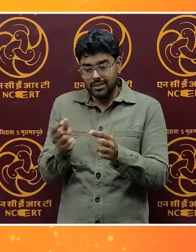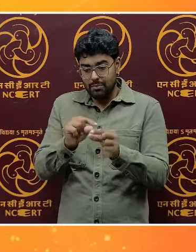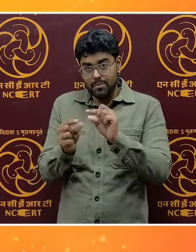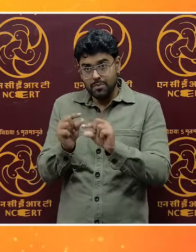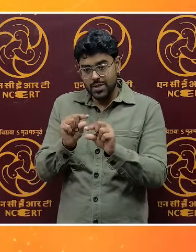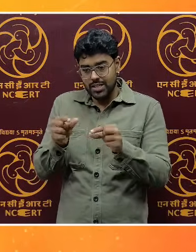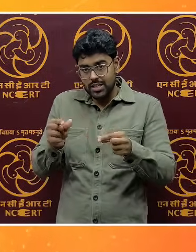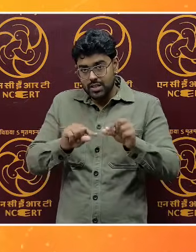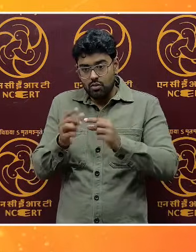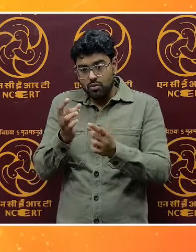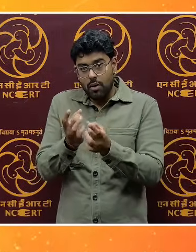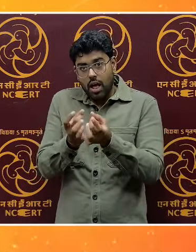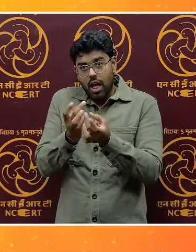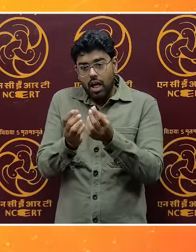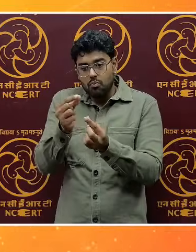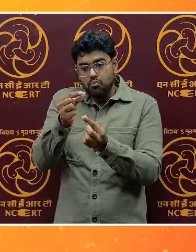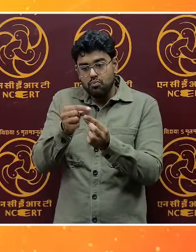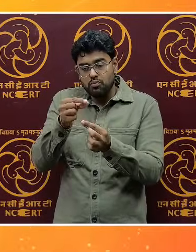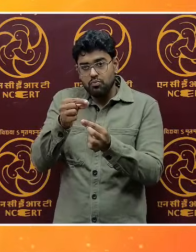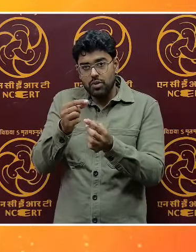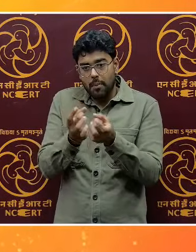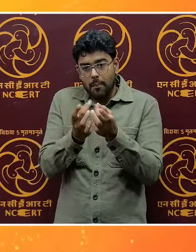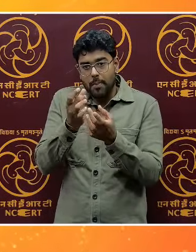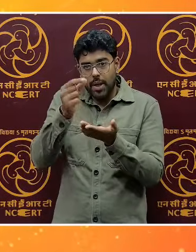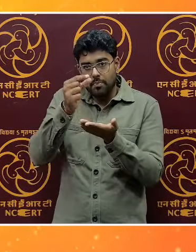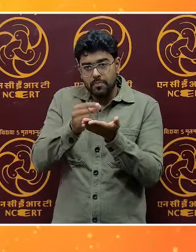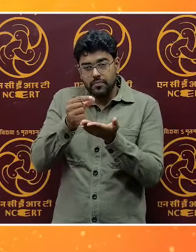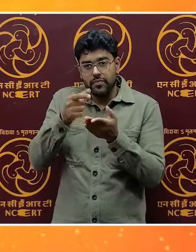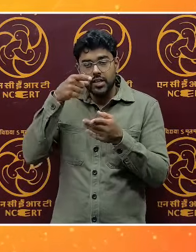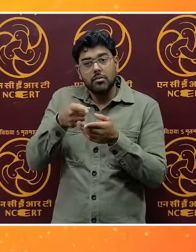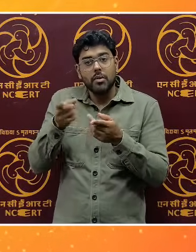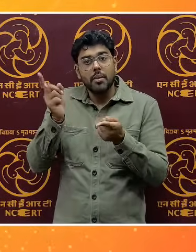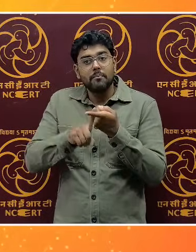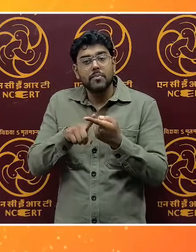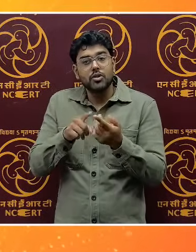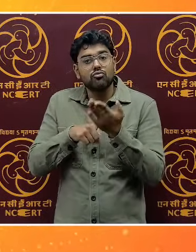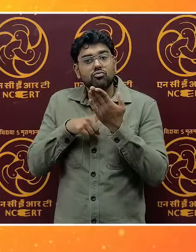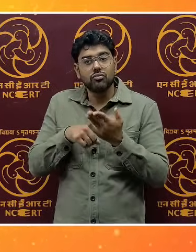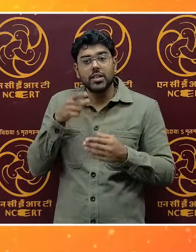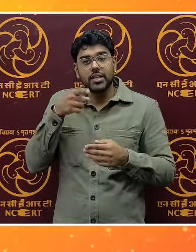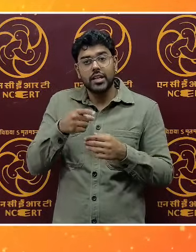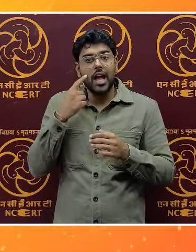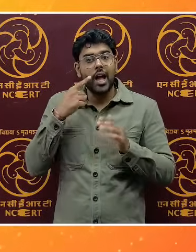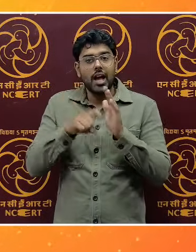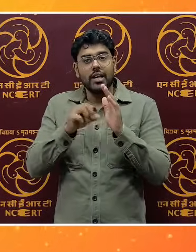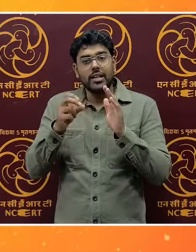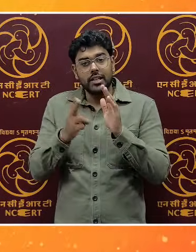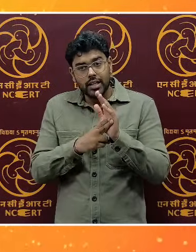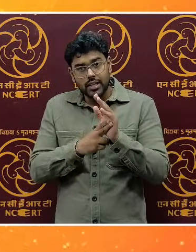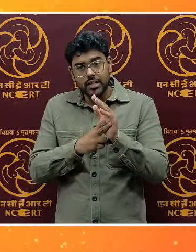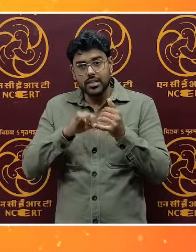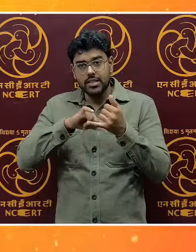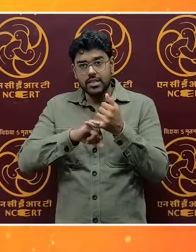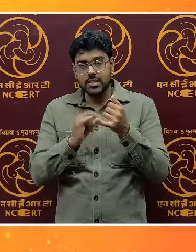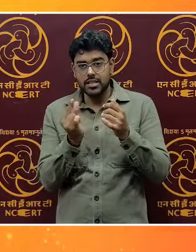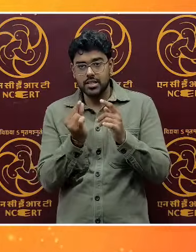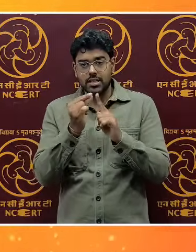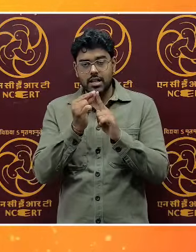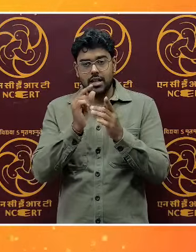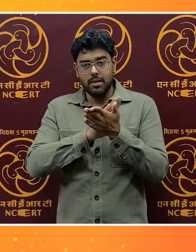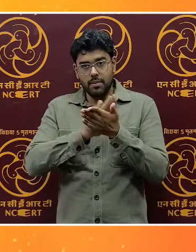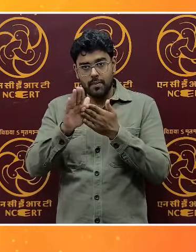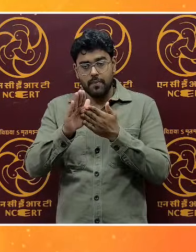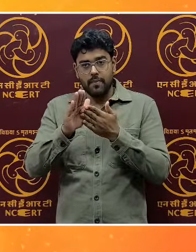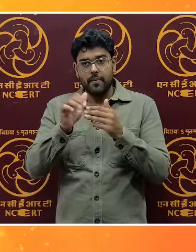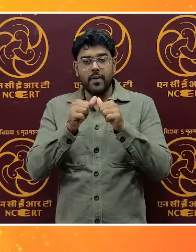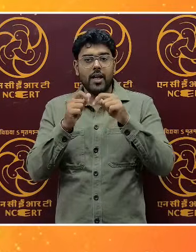it. Okay. Okay. On reaction, what is happening? It forms iron sulfide. Right, it